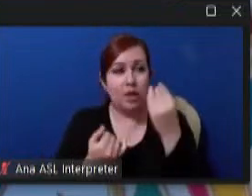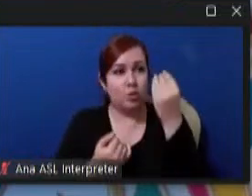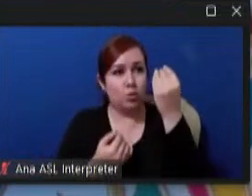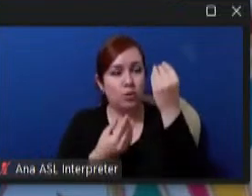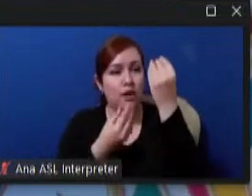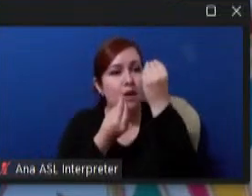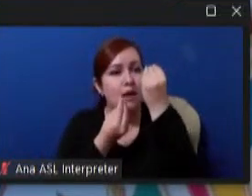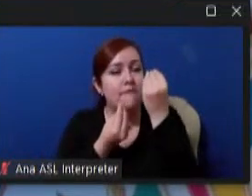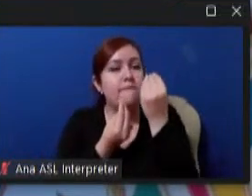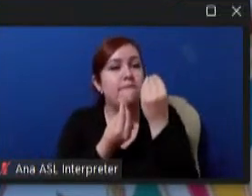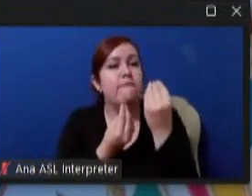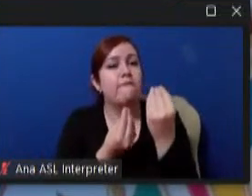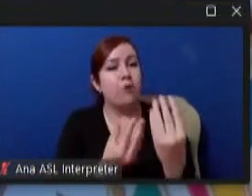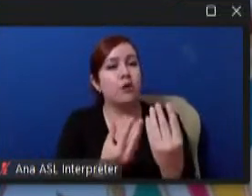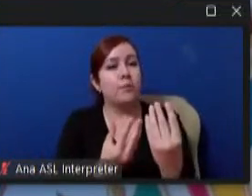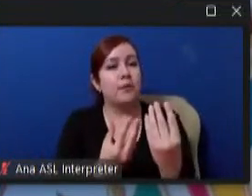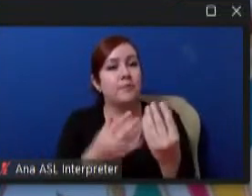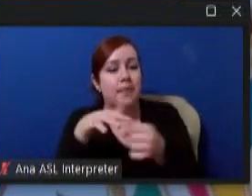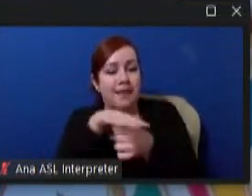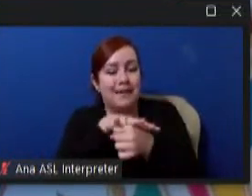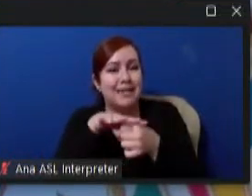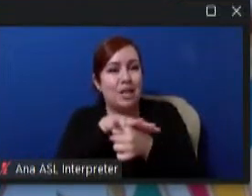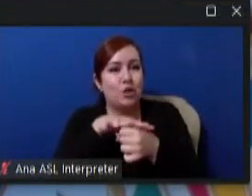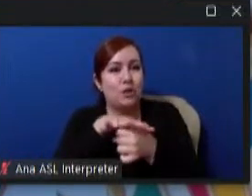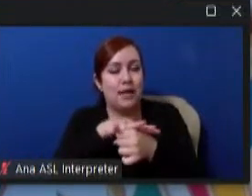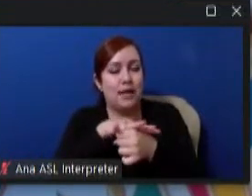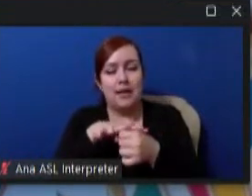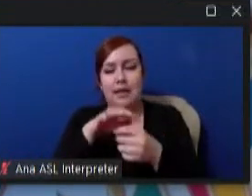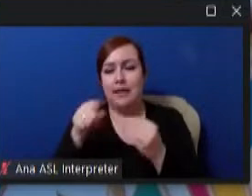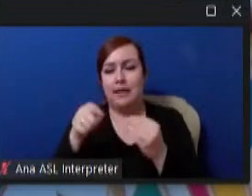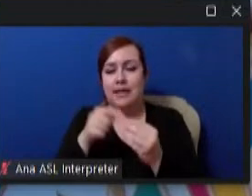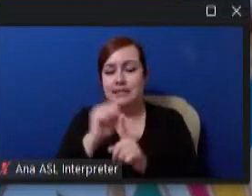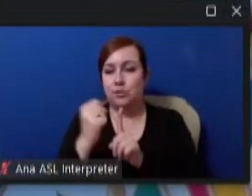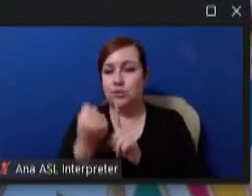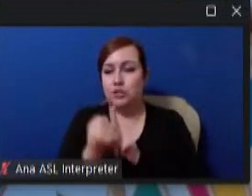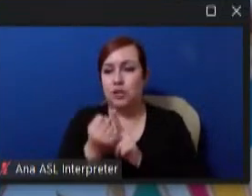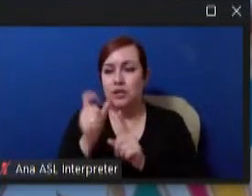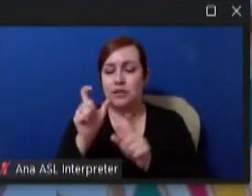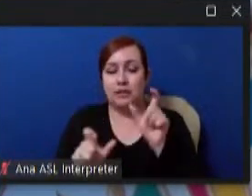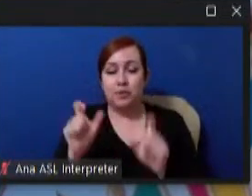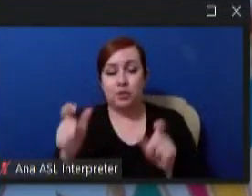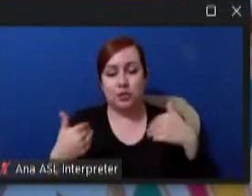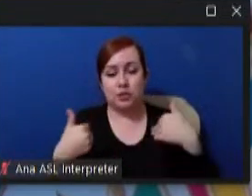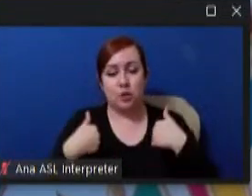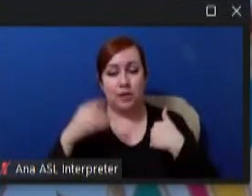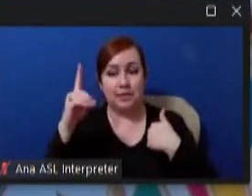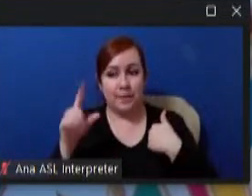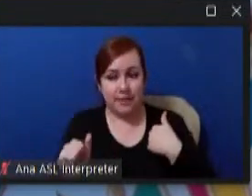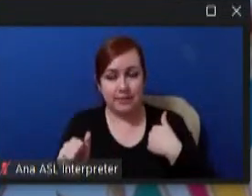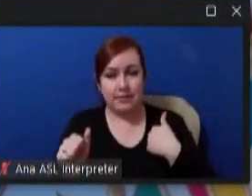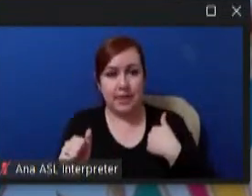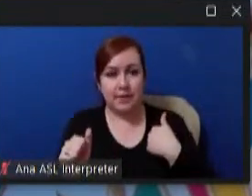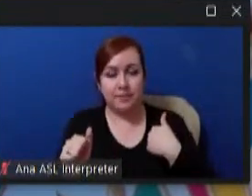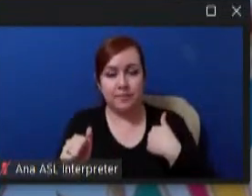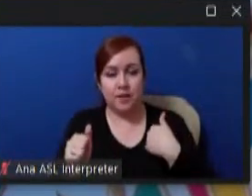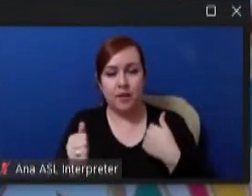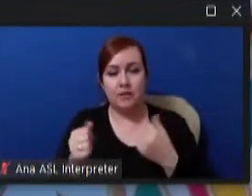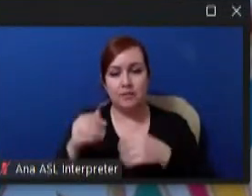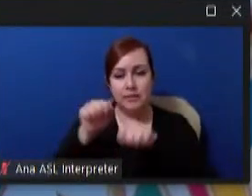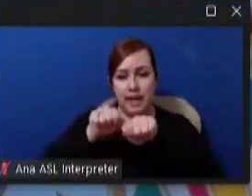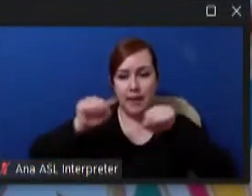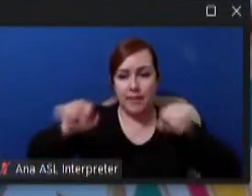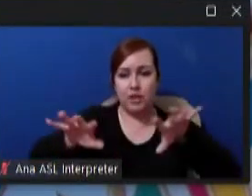Disability, who are currently working on a regional report regarding the situation of persons with disability.